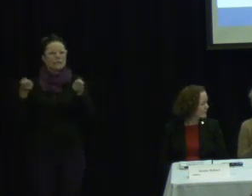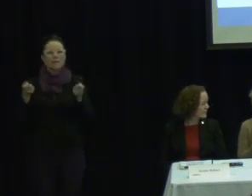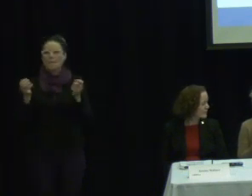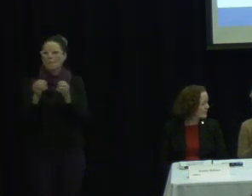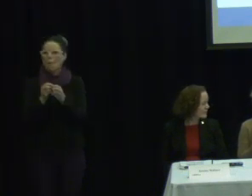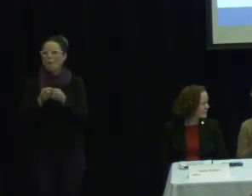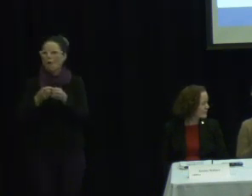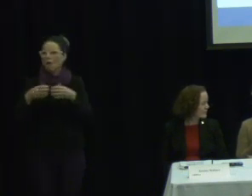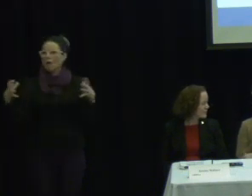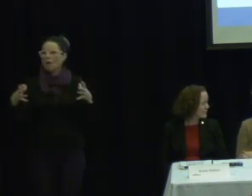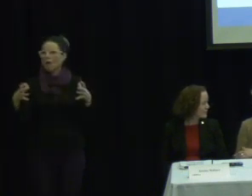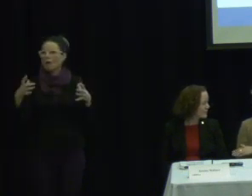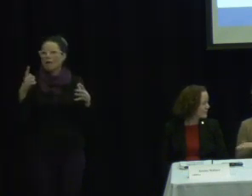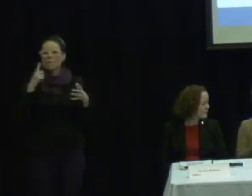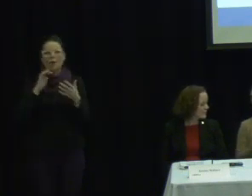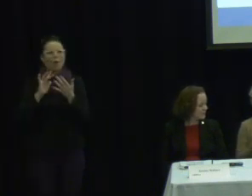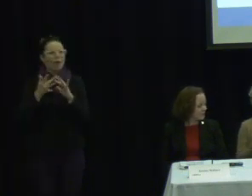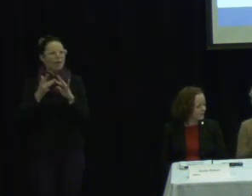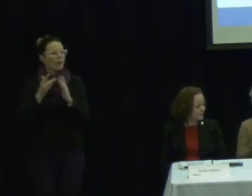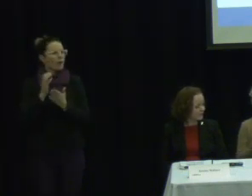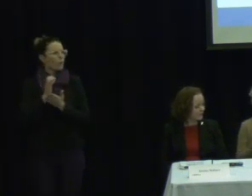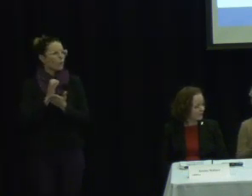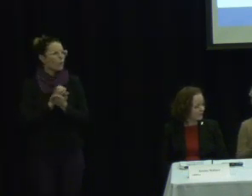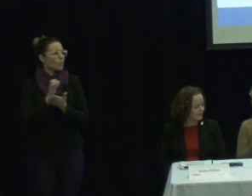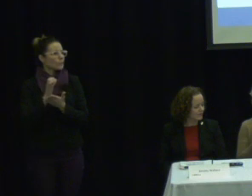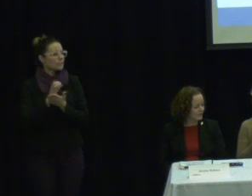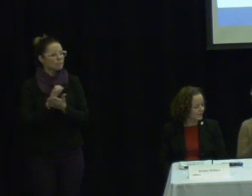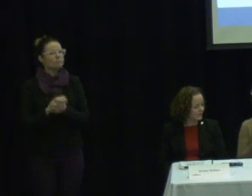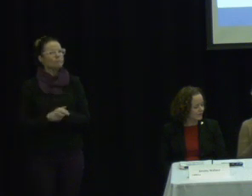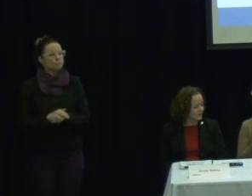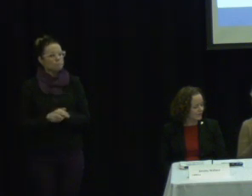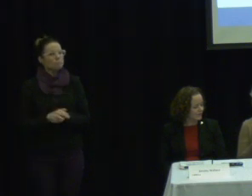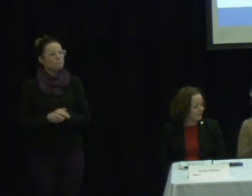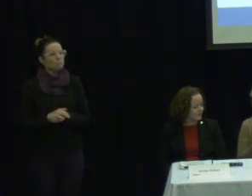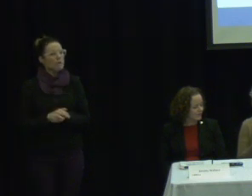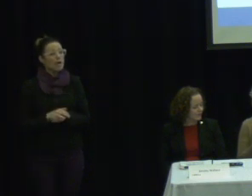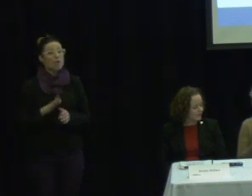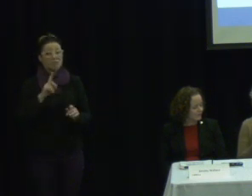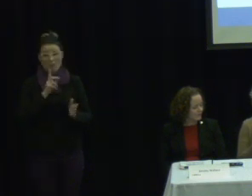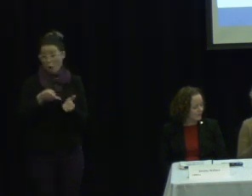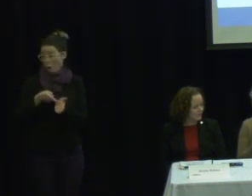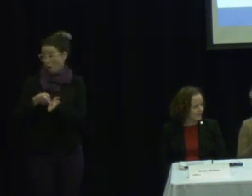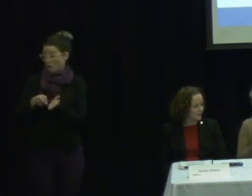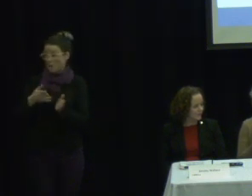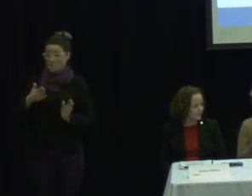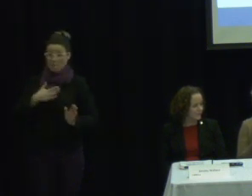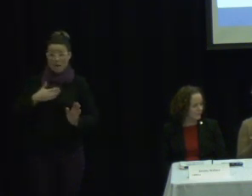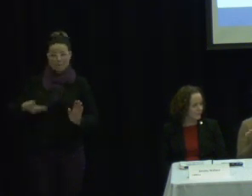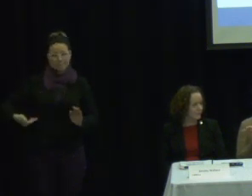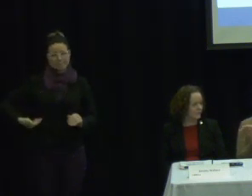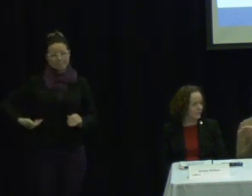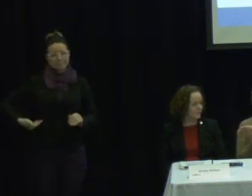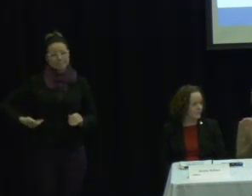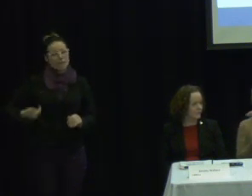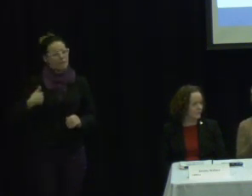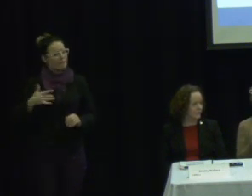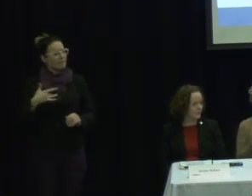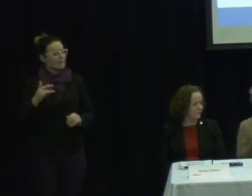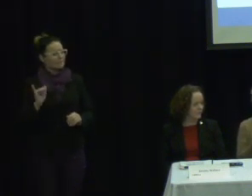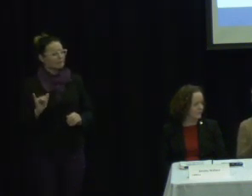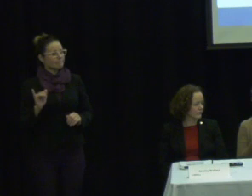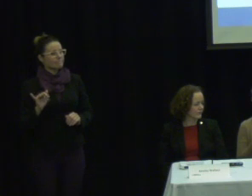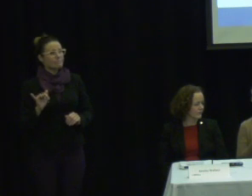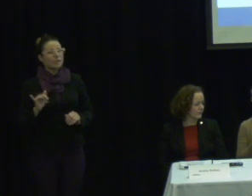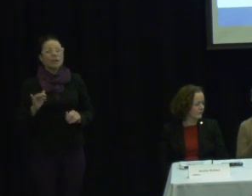My instinct, looking at what's happening nationwide, is that we may have kind of missed